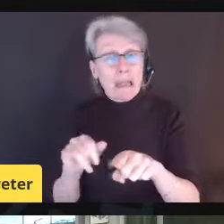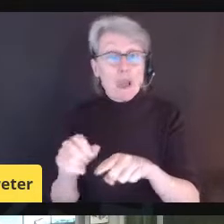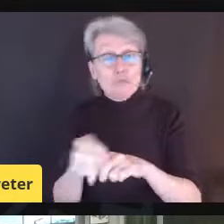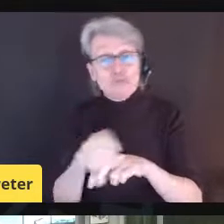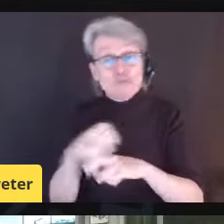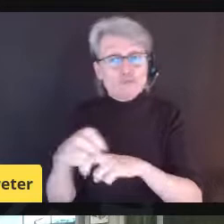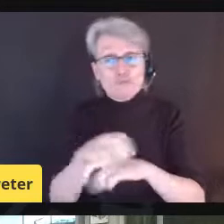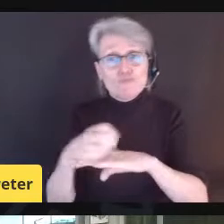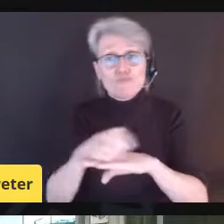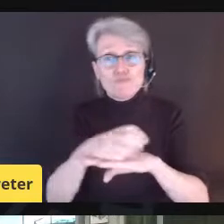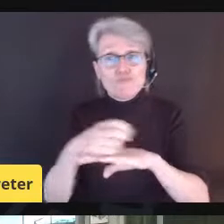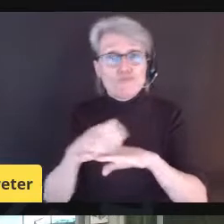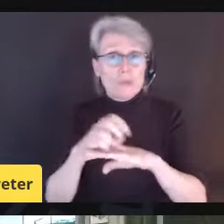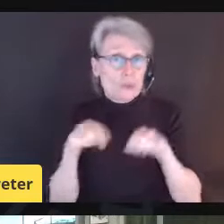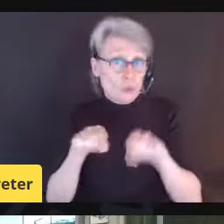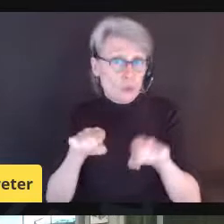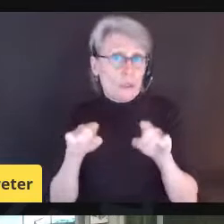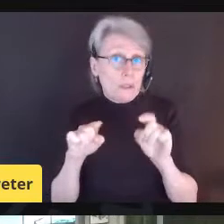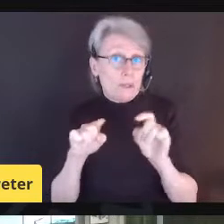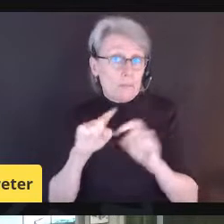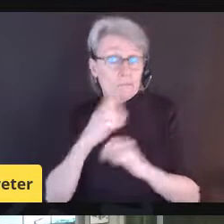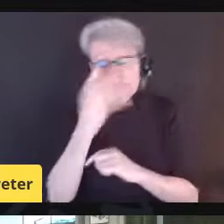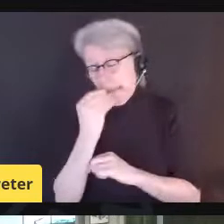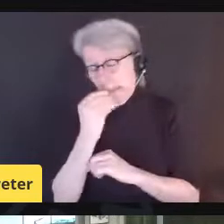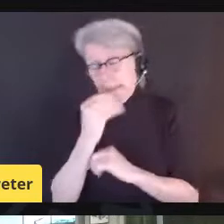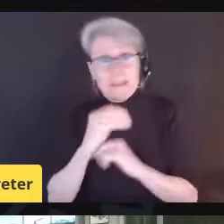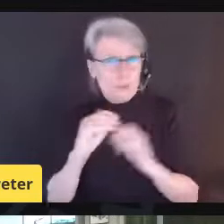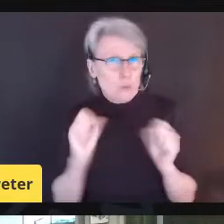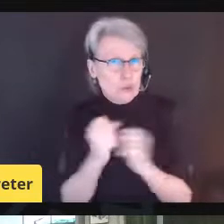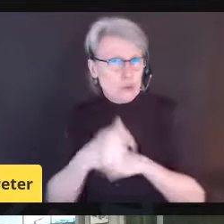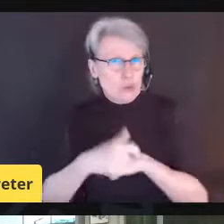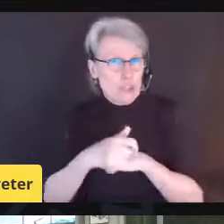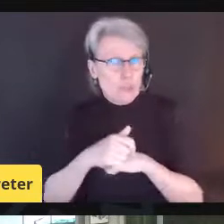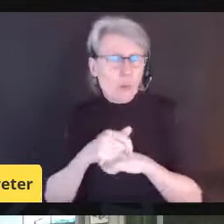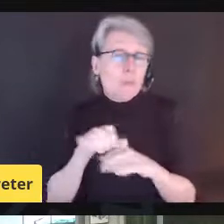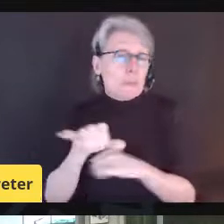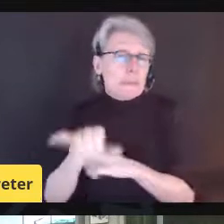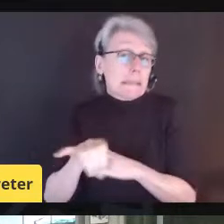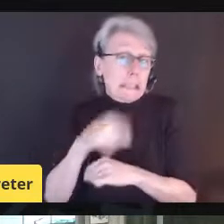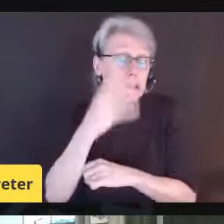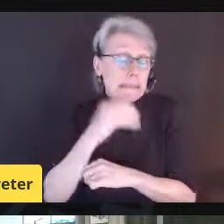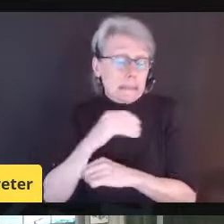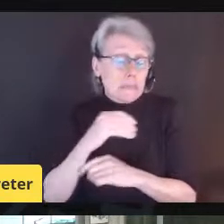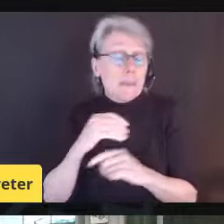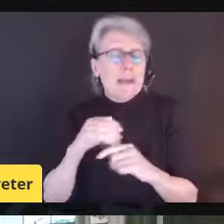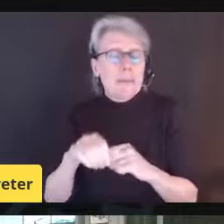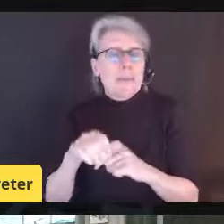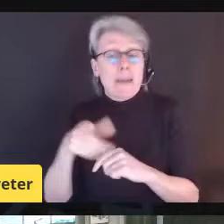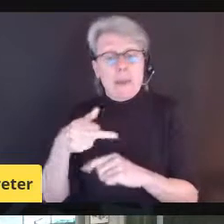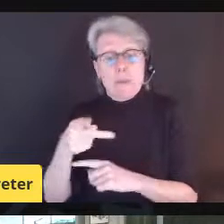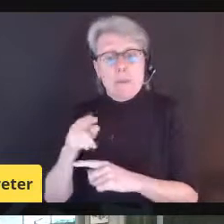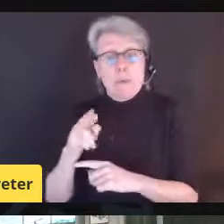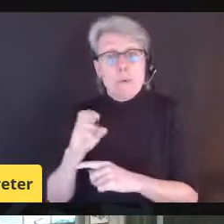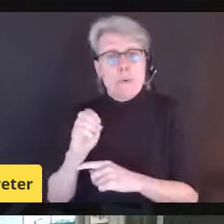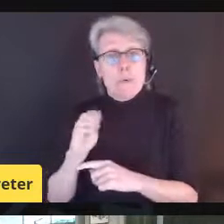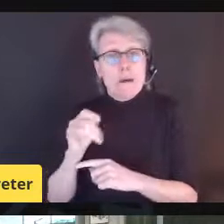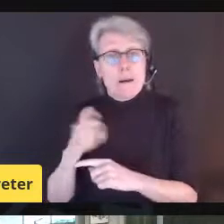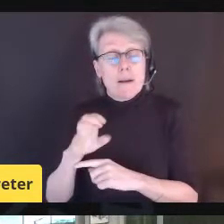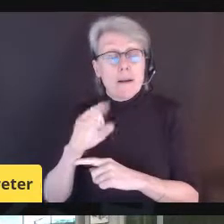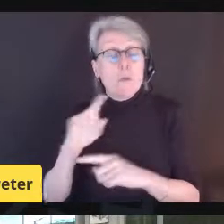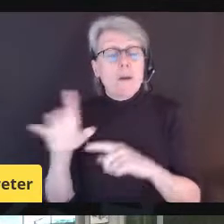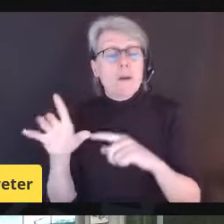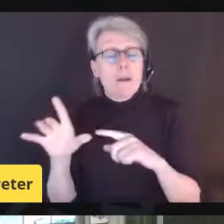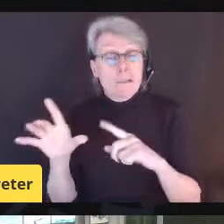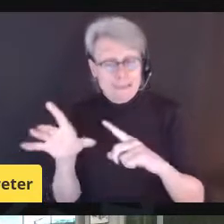bat boxes throughout hibernation or just hanging out there, and the probiotic will go on their wings and kind of be